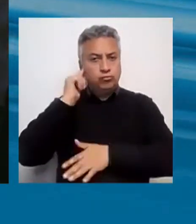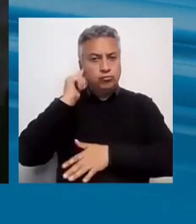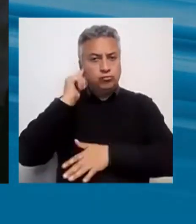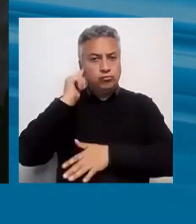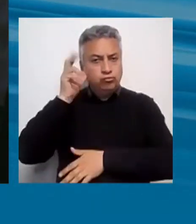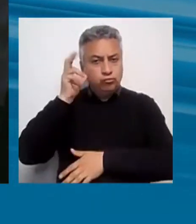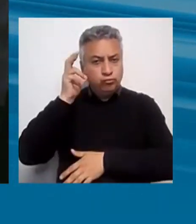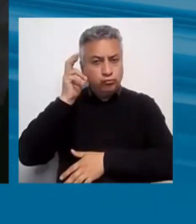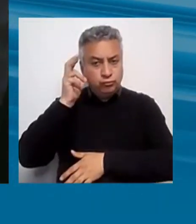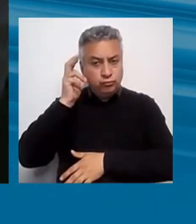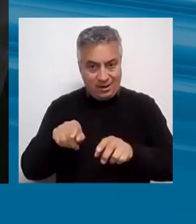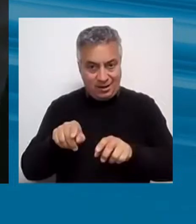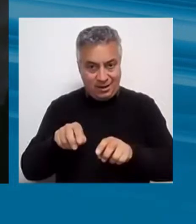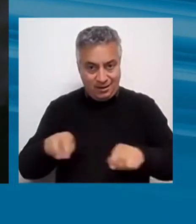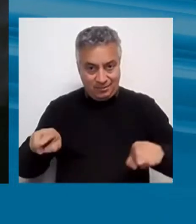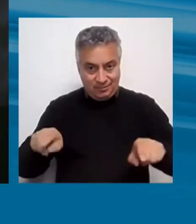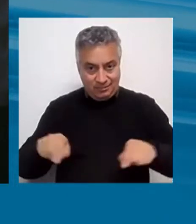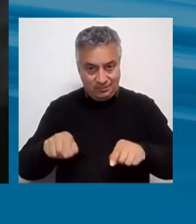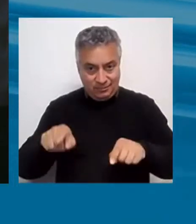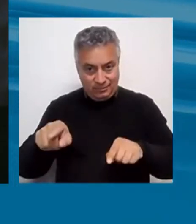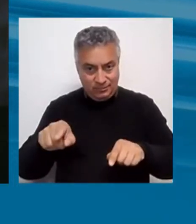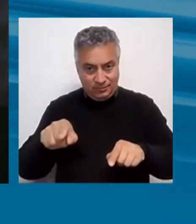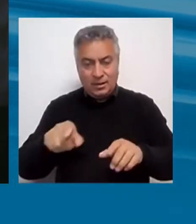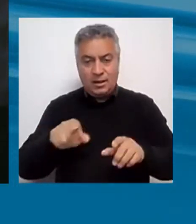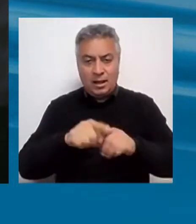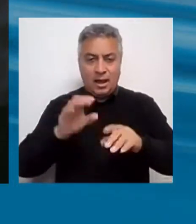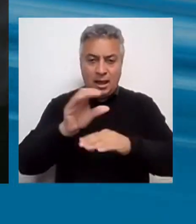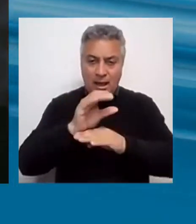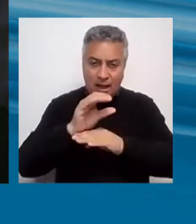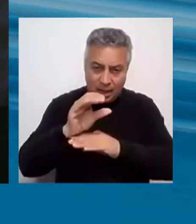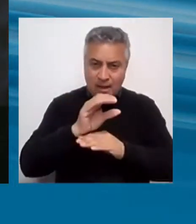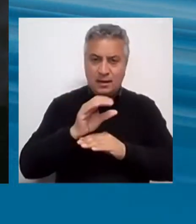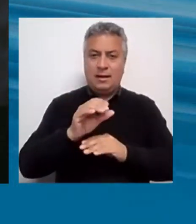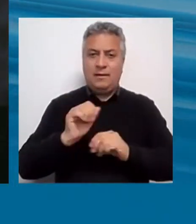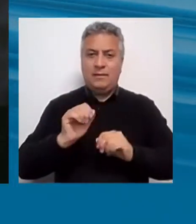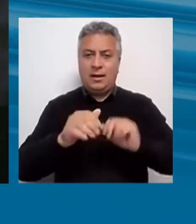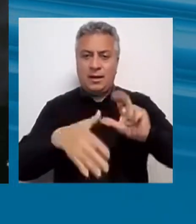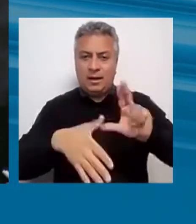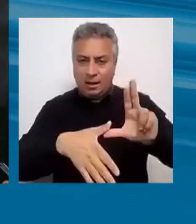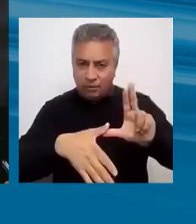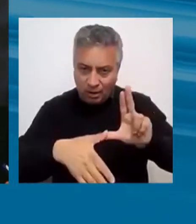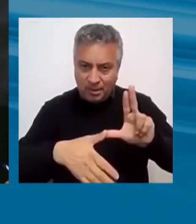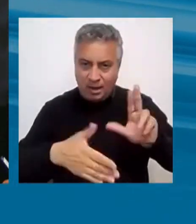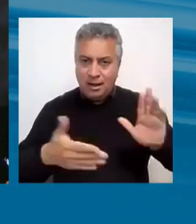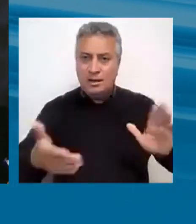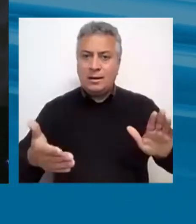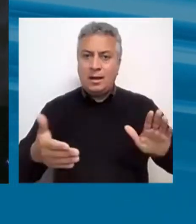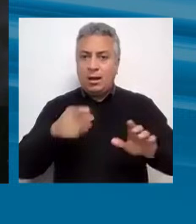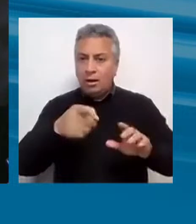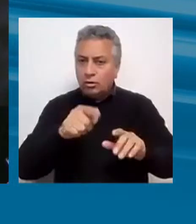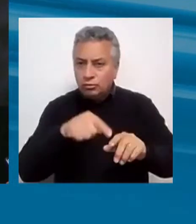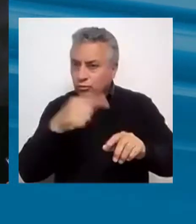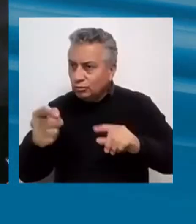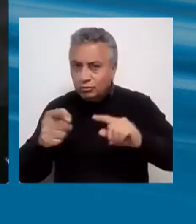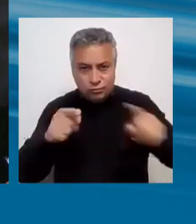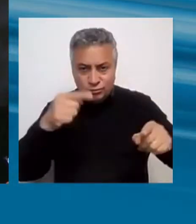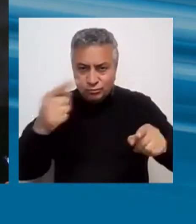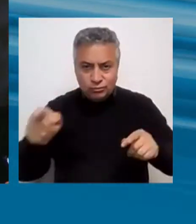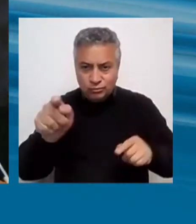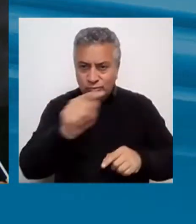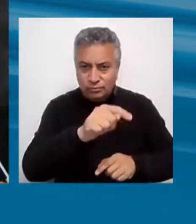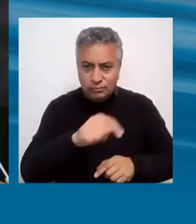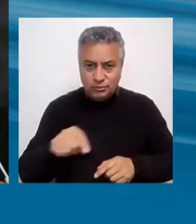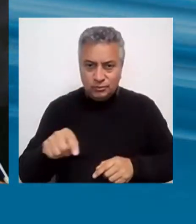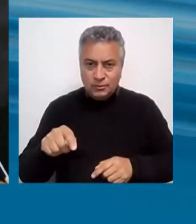heard from the panel members, from the Caribbean, from Central America and South America and everything